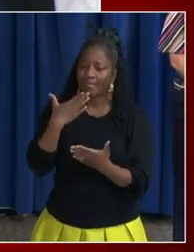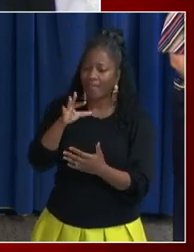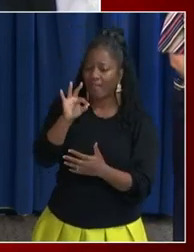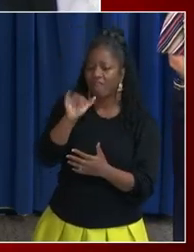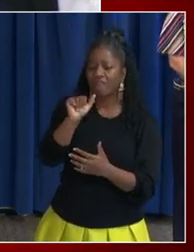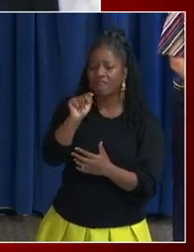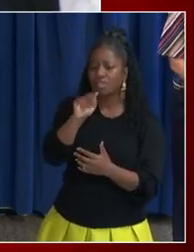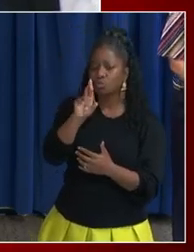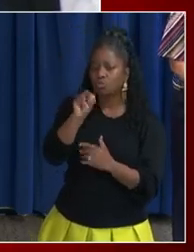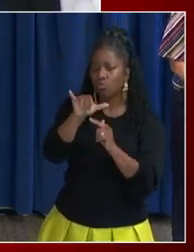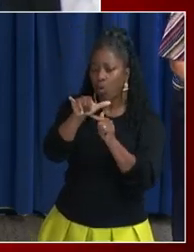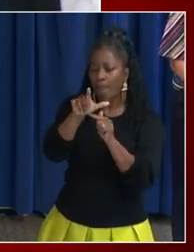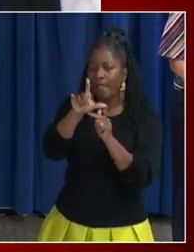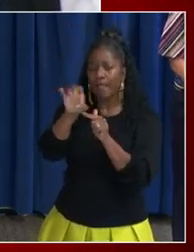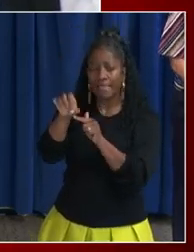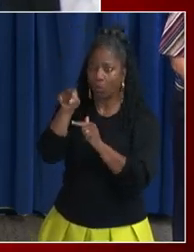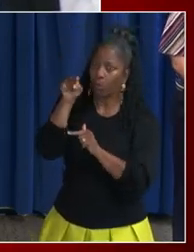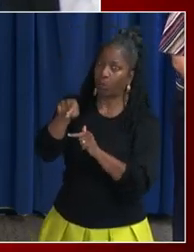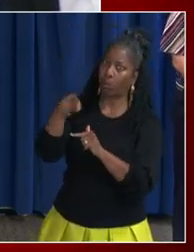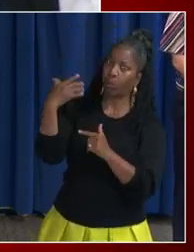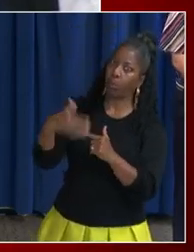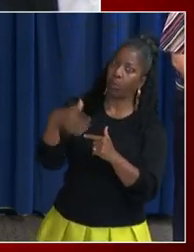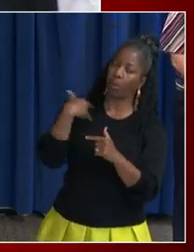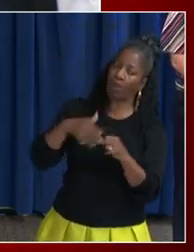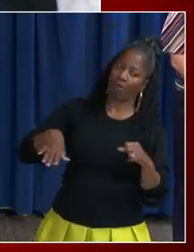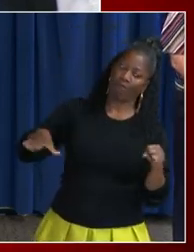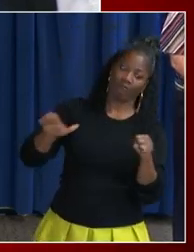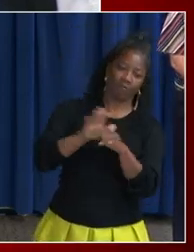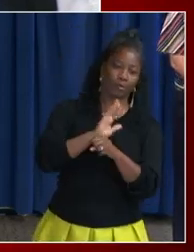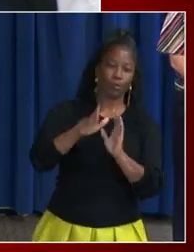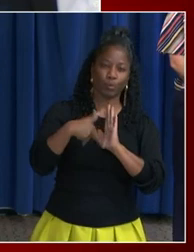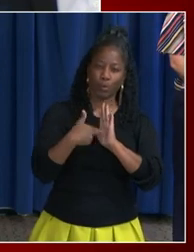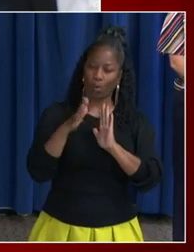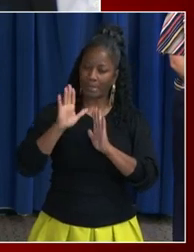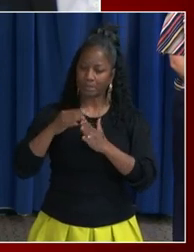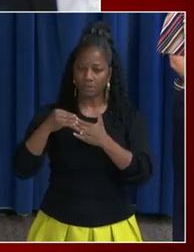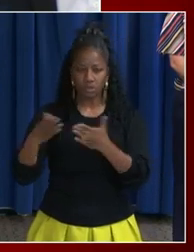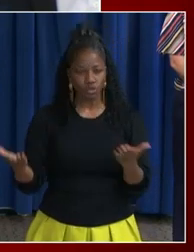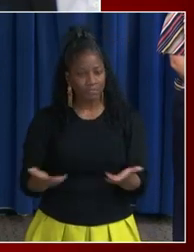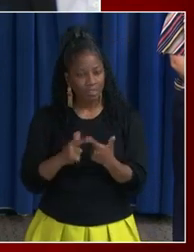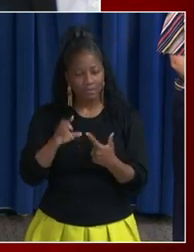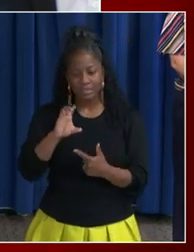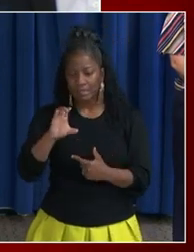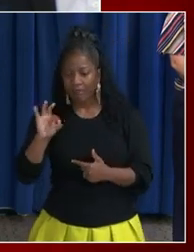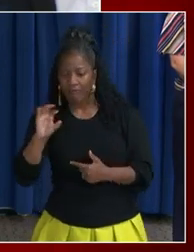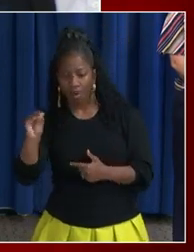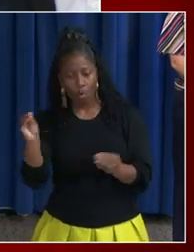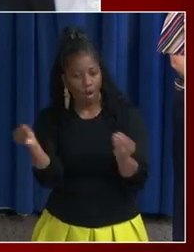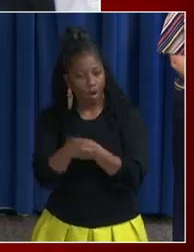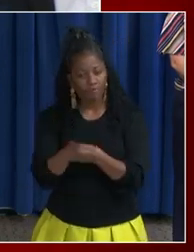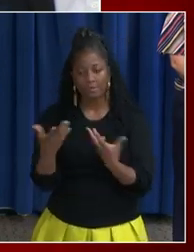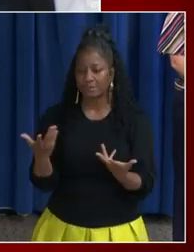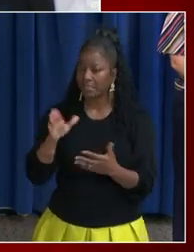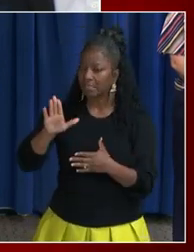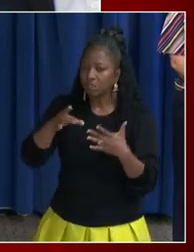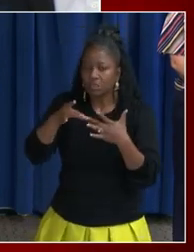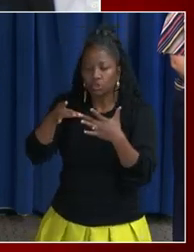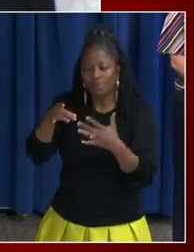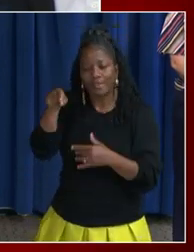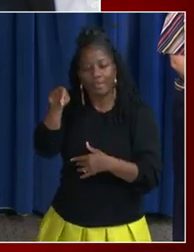Lee for jumping in when we needed him. His leadership at the CFO's office has